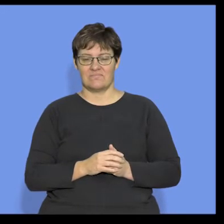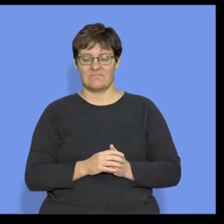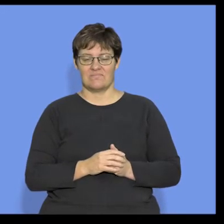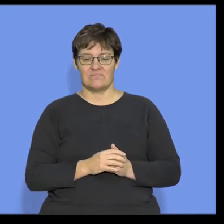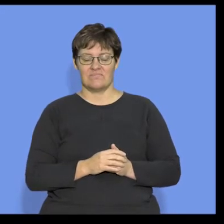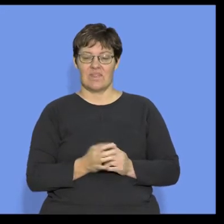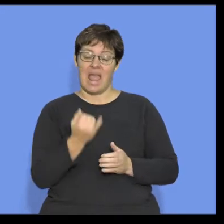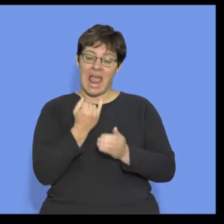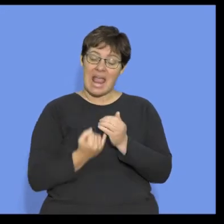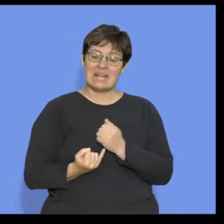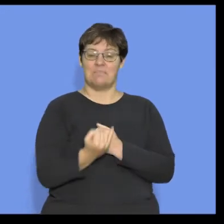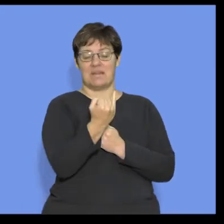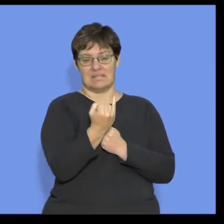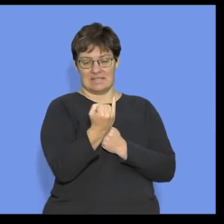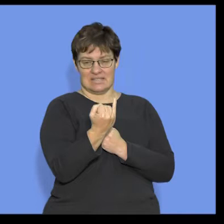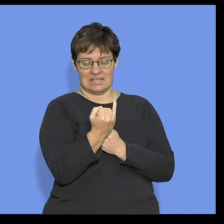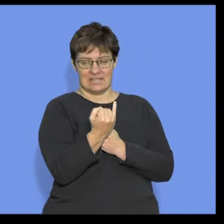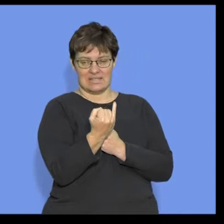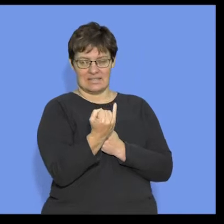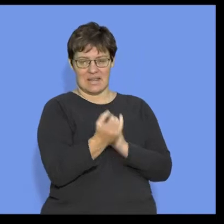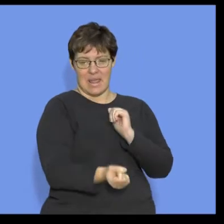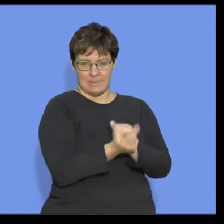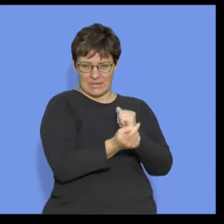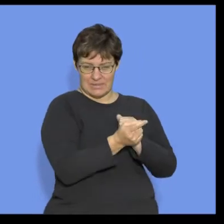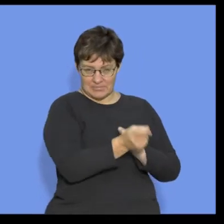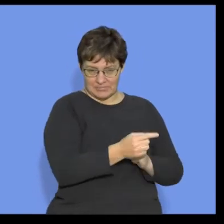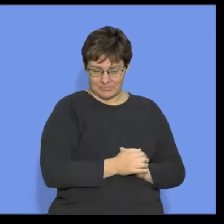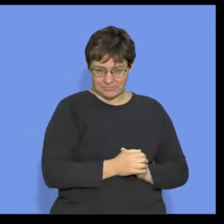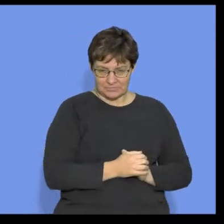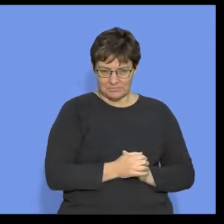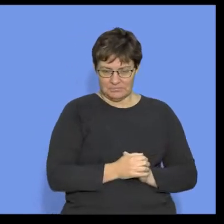So, independent event. Let's talk about independent event.